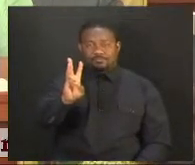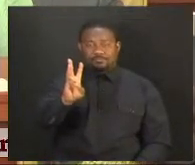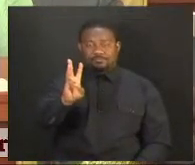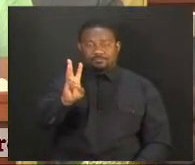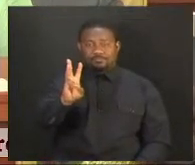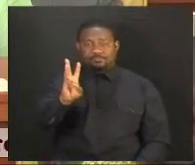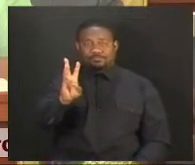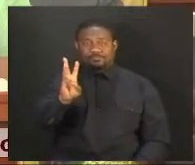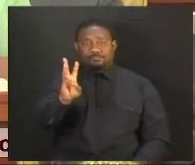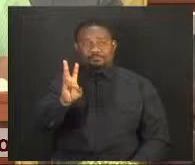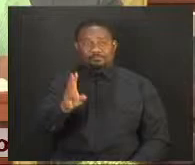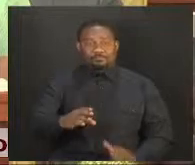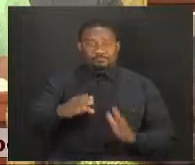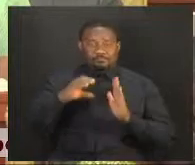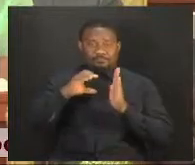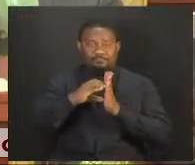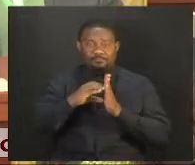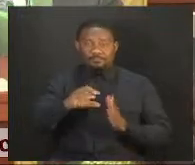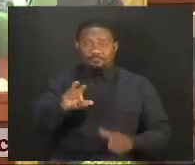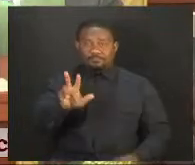paragraph 3.